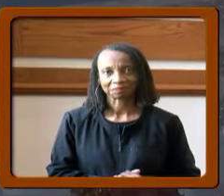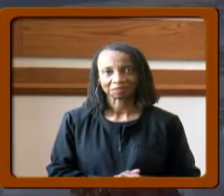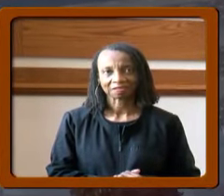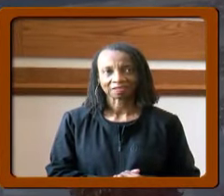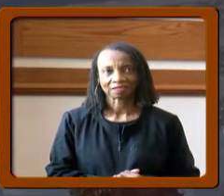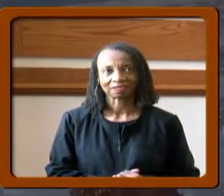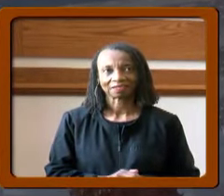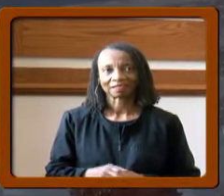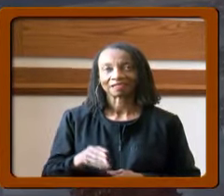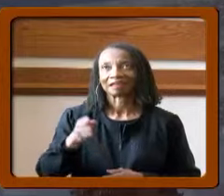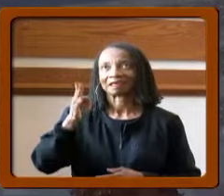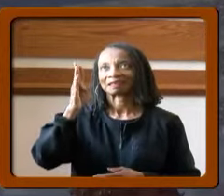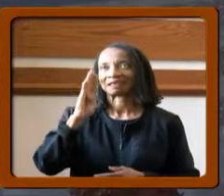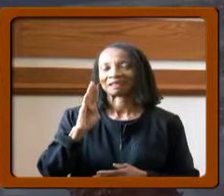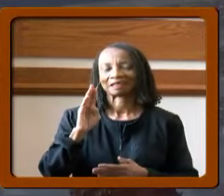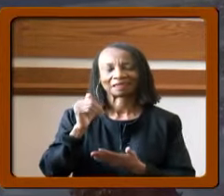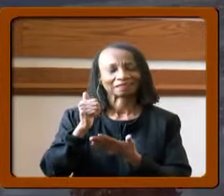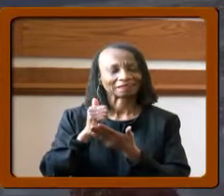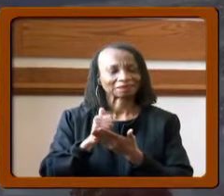You made a way.